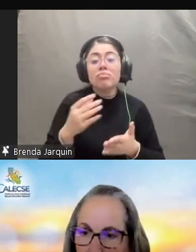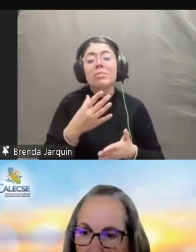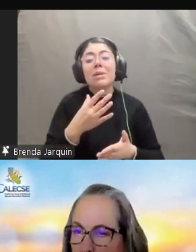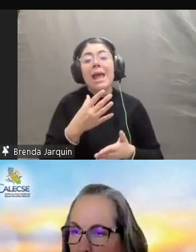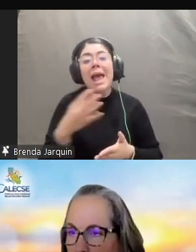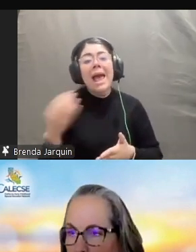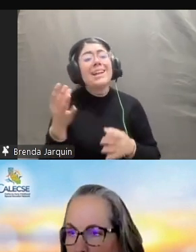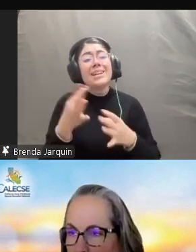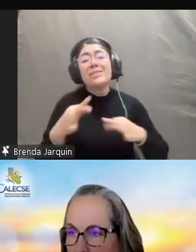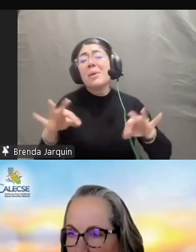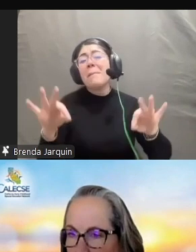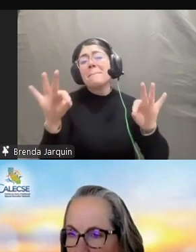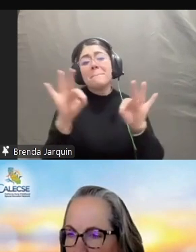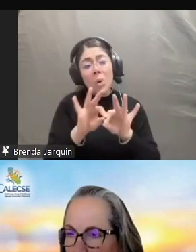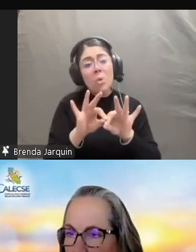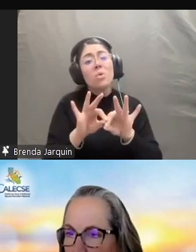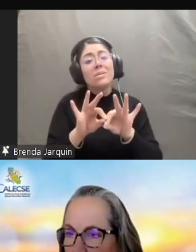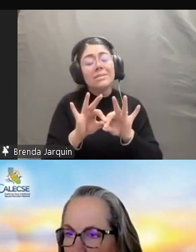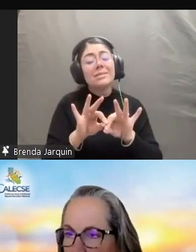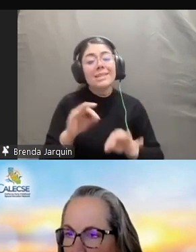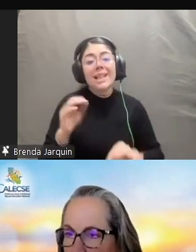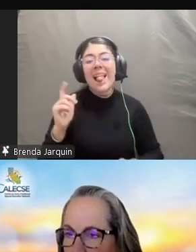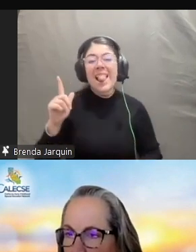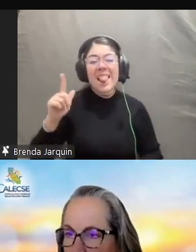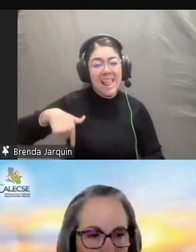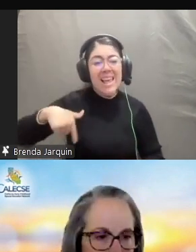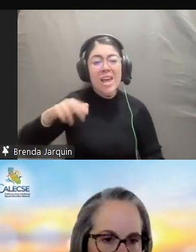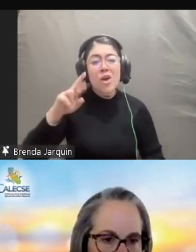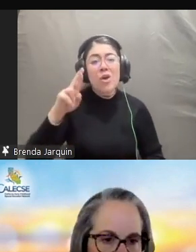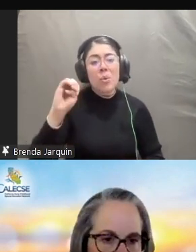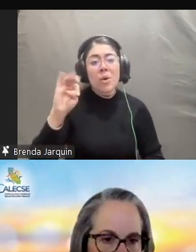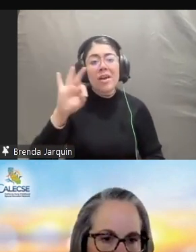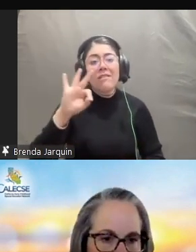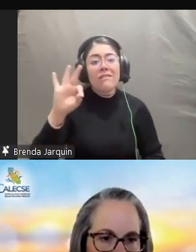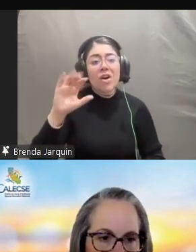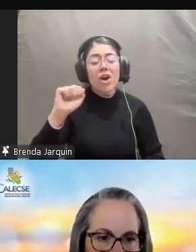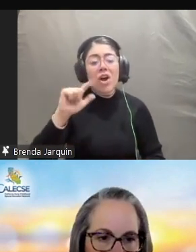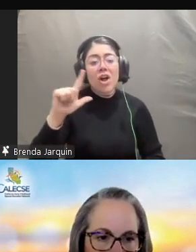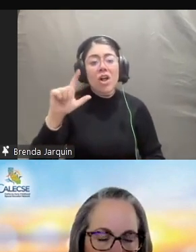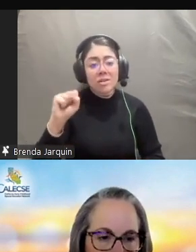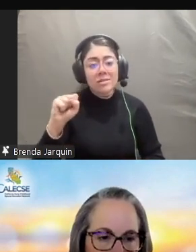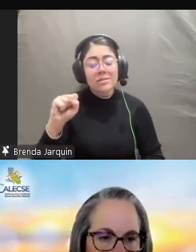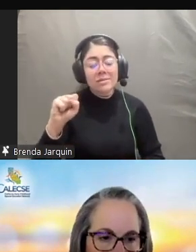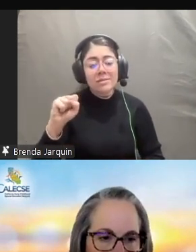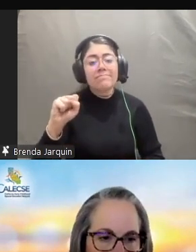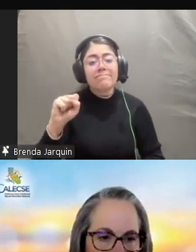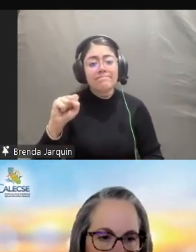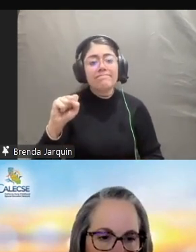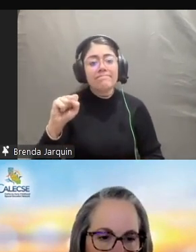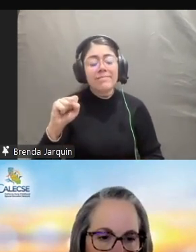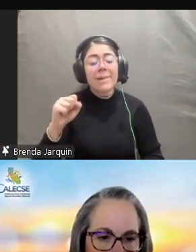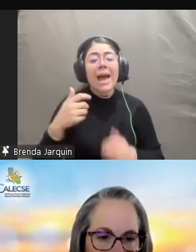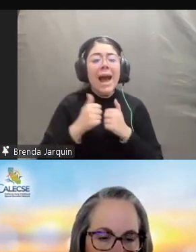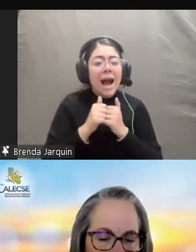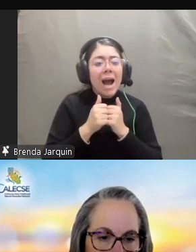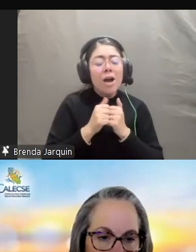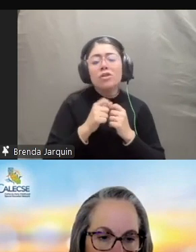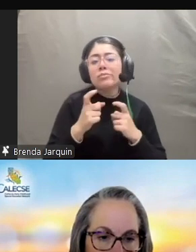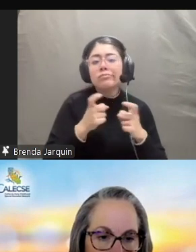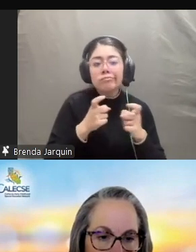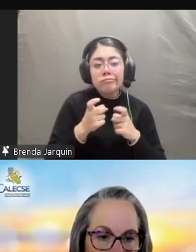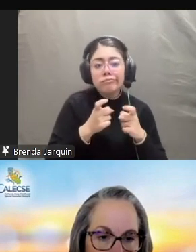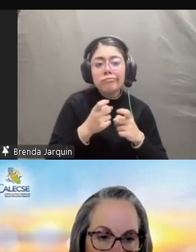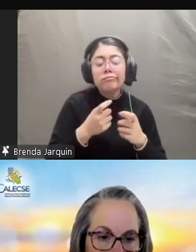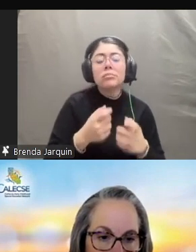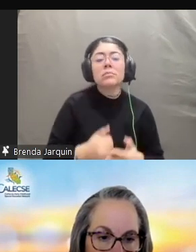have that discussion of how are we going to handle late referrals? How are they notified? In our referral system, there's a